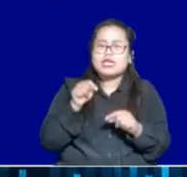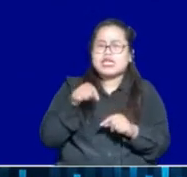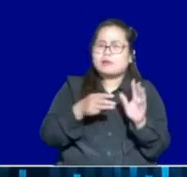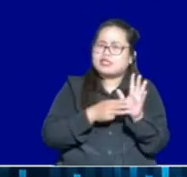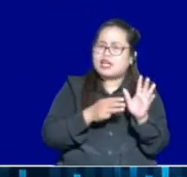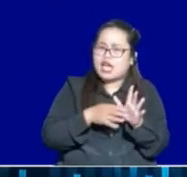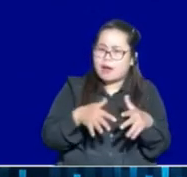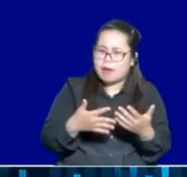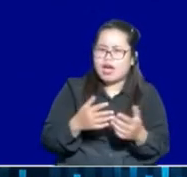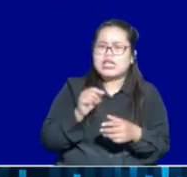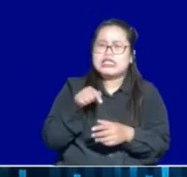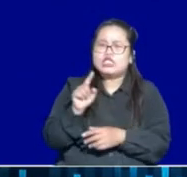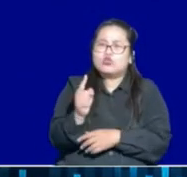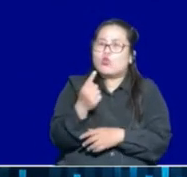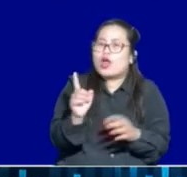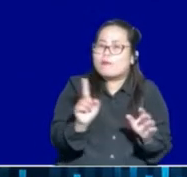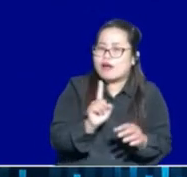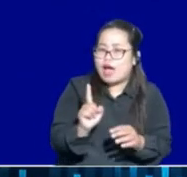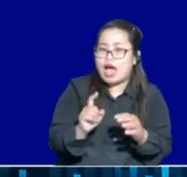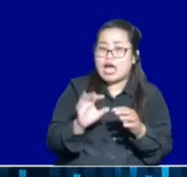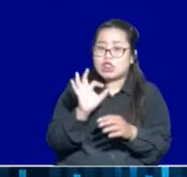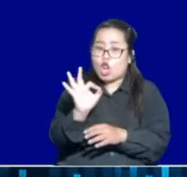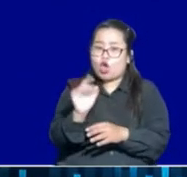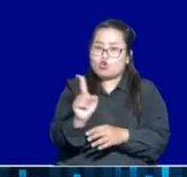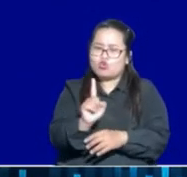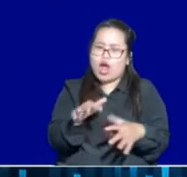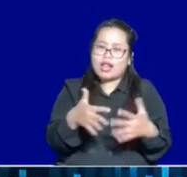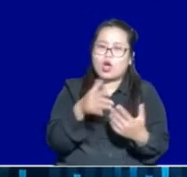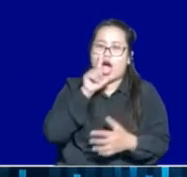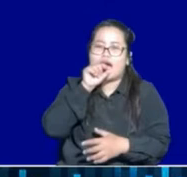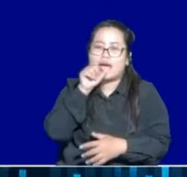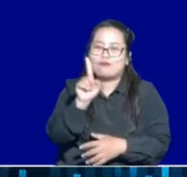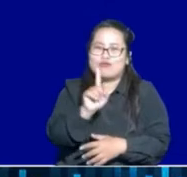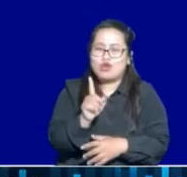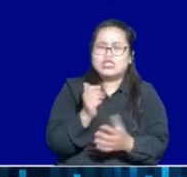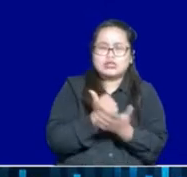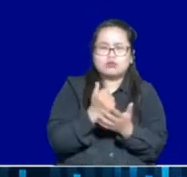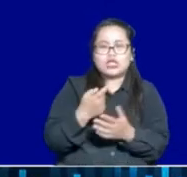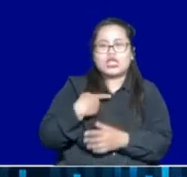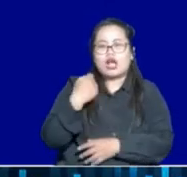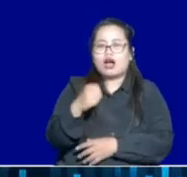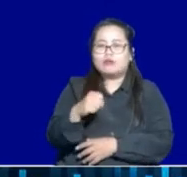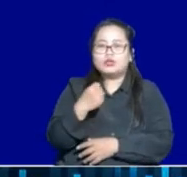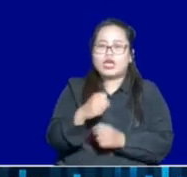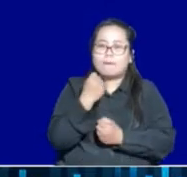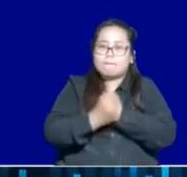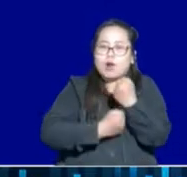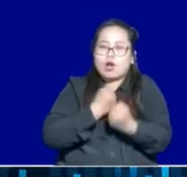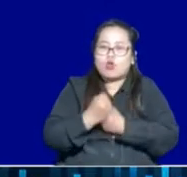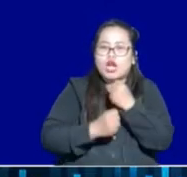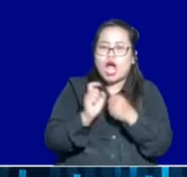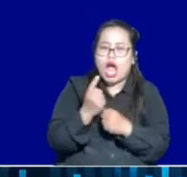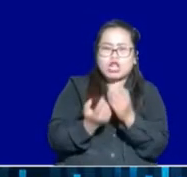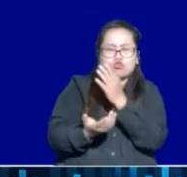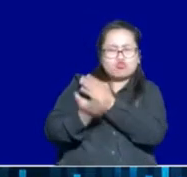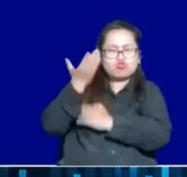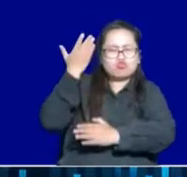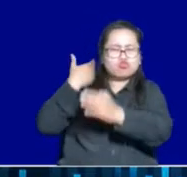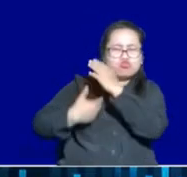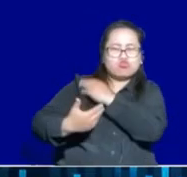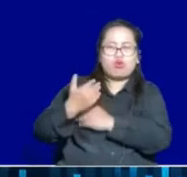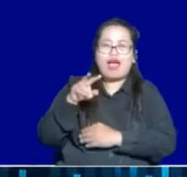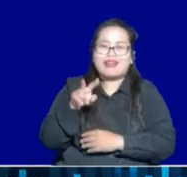that you cannot start doing new things, things that you haven't done before, because to do them, you need to know how to do